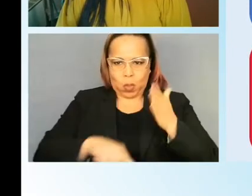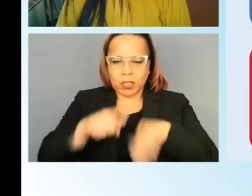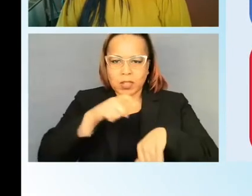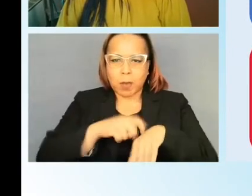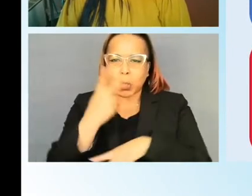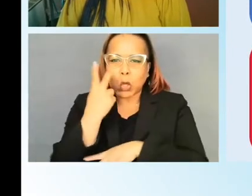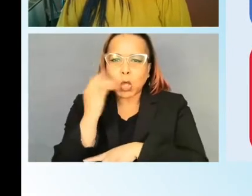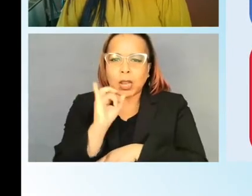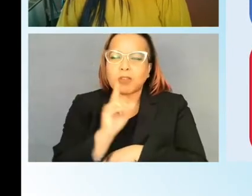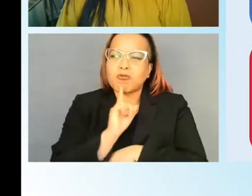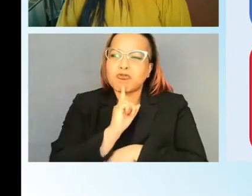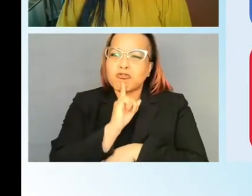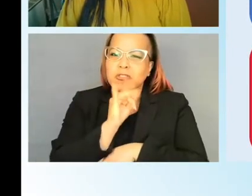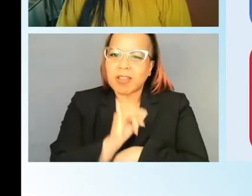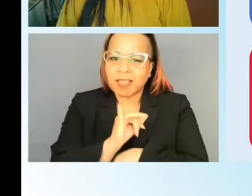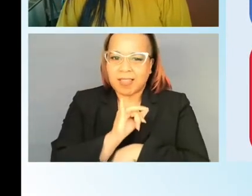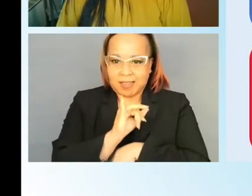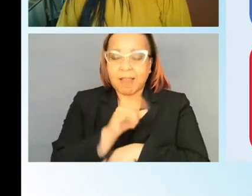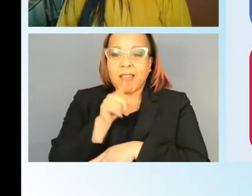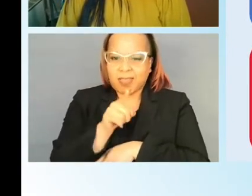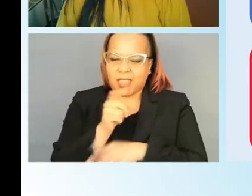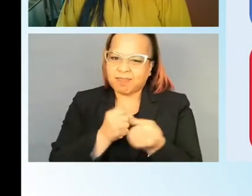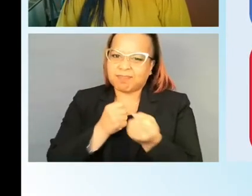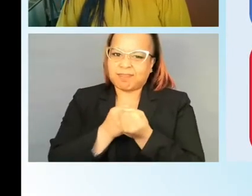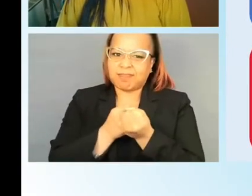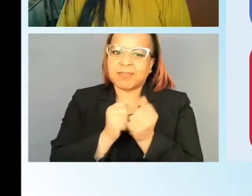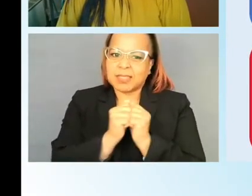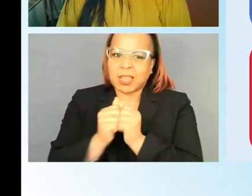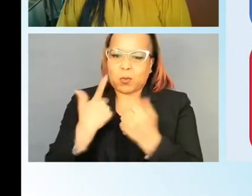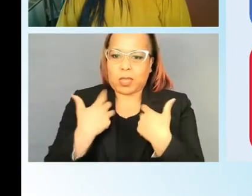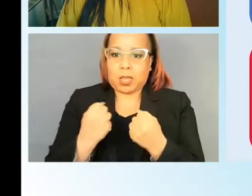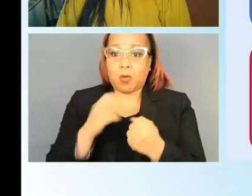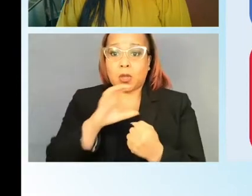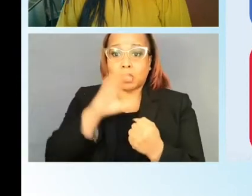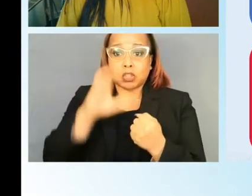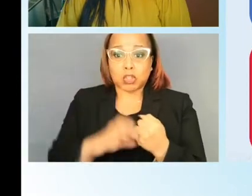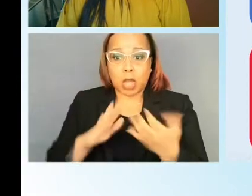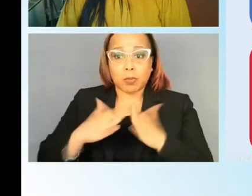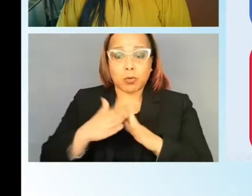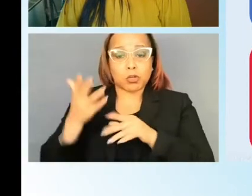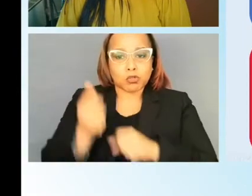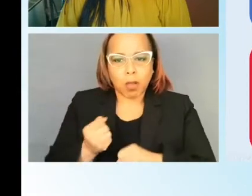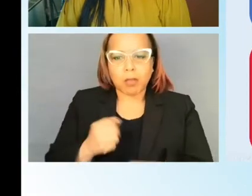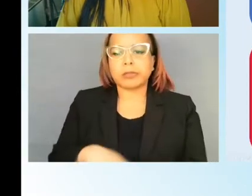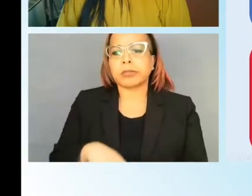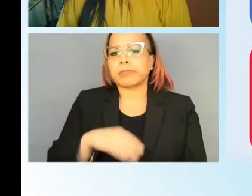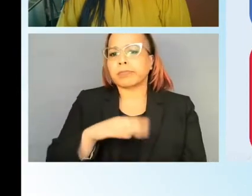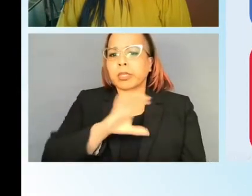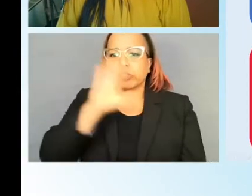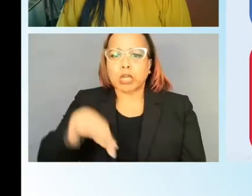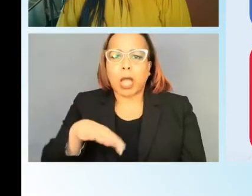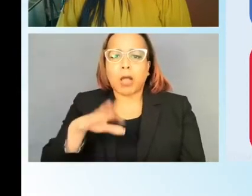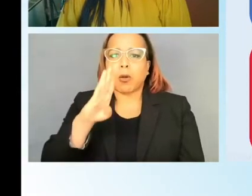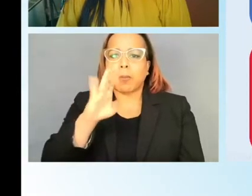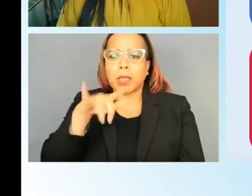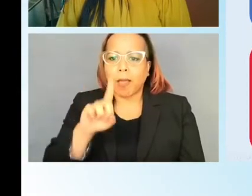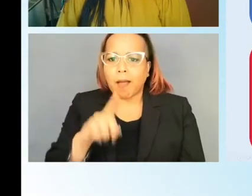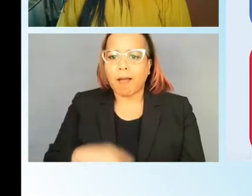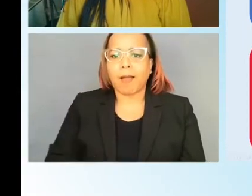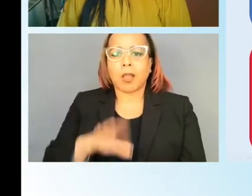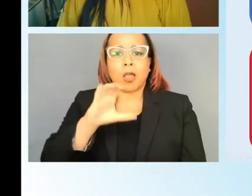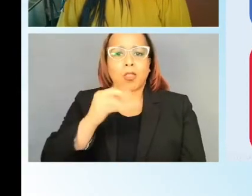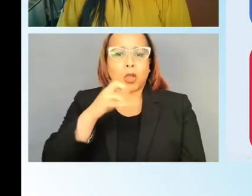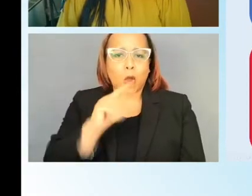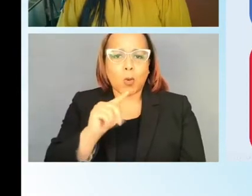really produce Together We Heal. The Chicago Community Trust, JB Morgan Chase, Chicago Beyond, the Conant Family